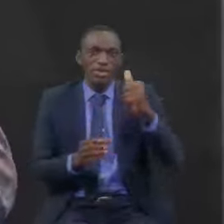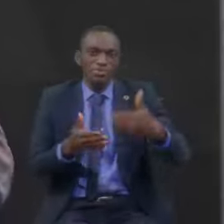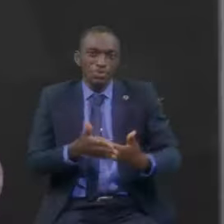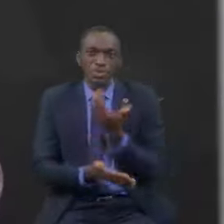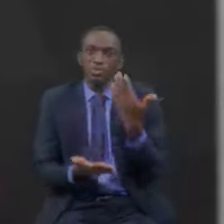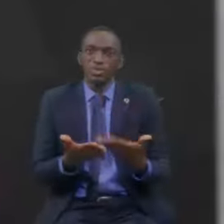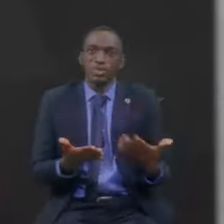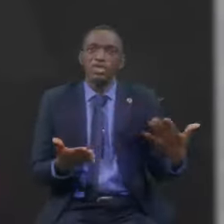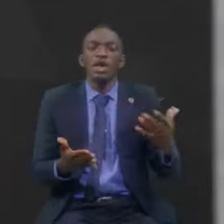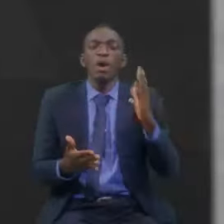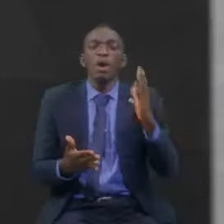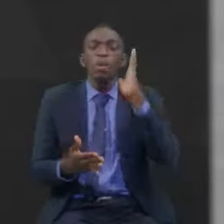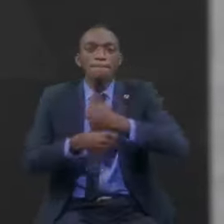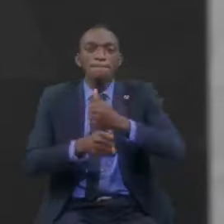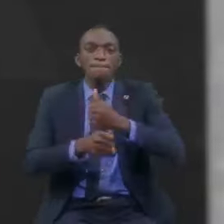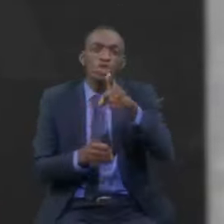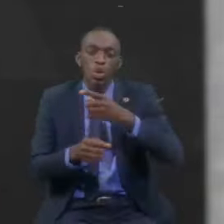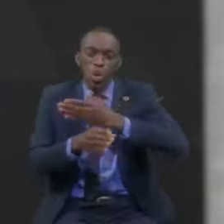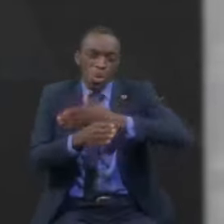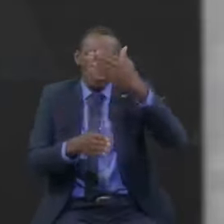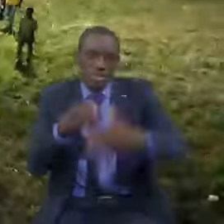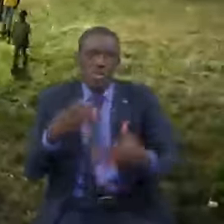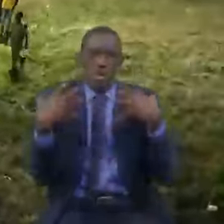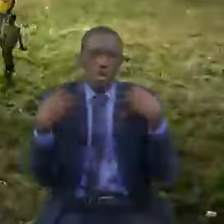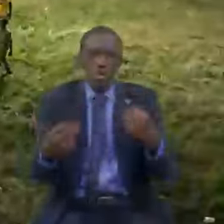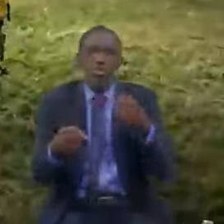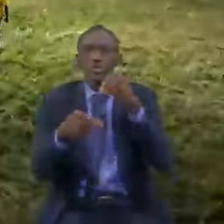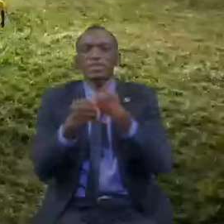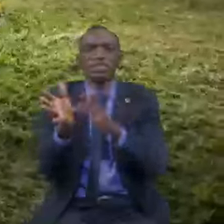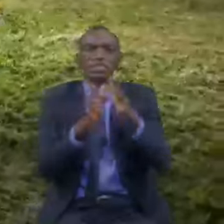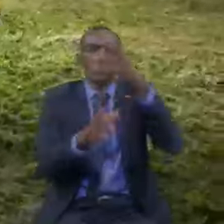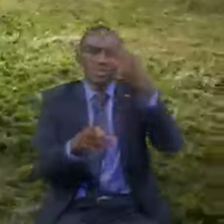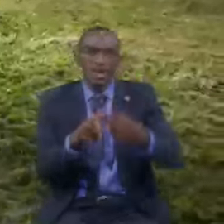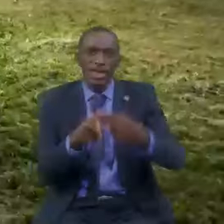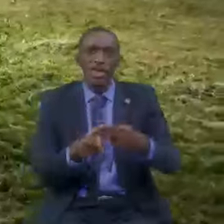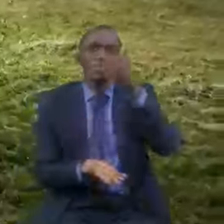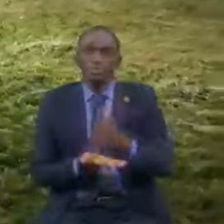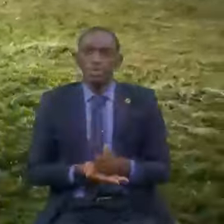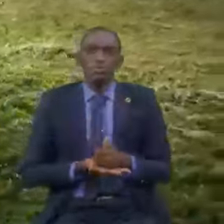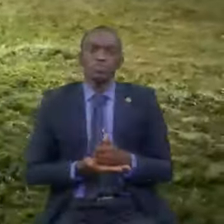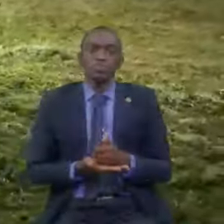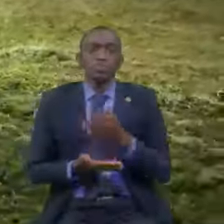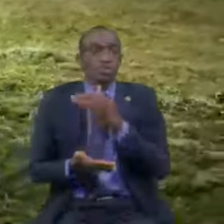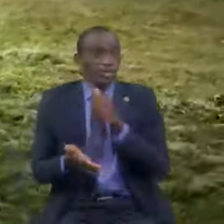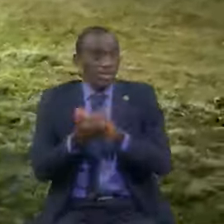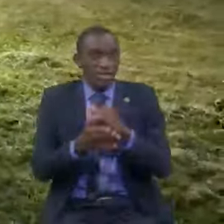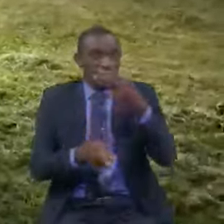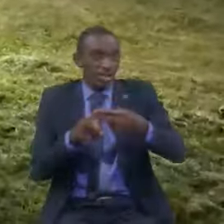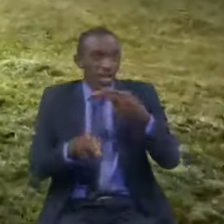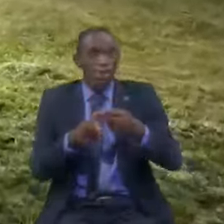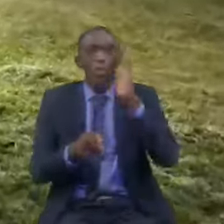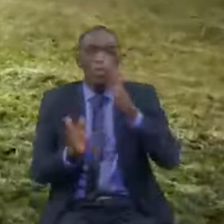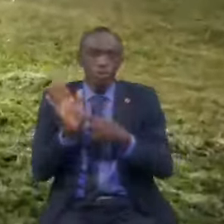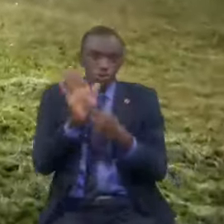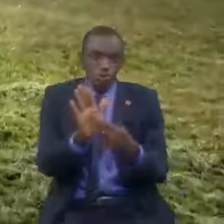you totally whole in Jesus' name. That name will show you the way